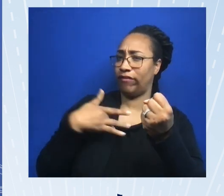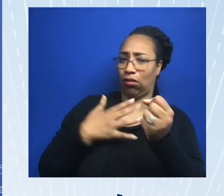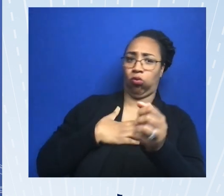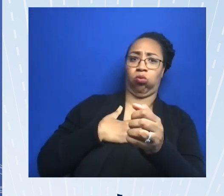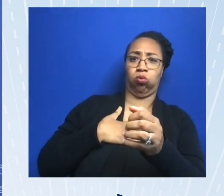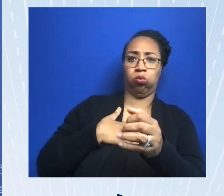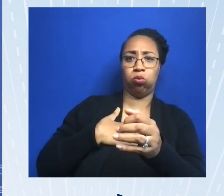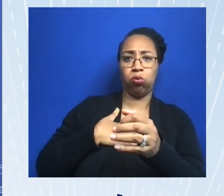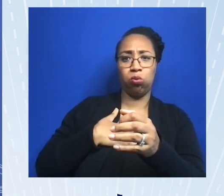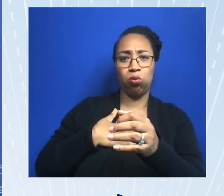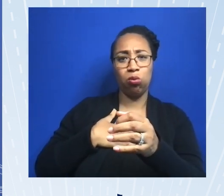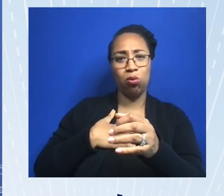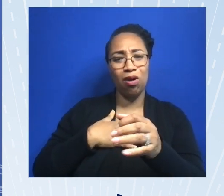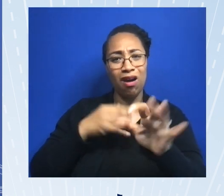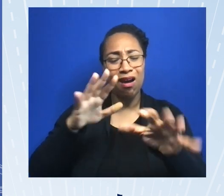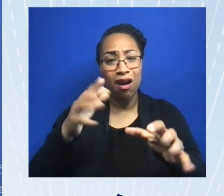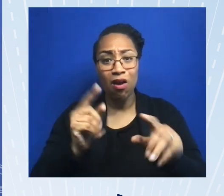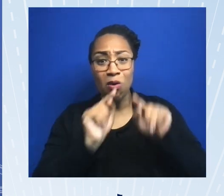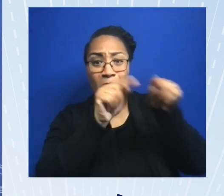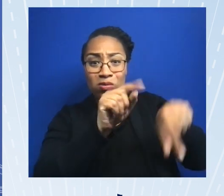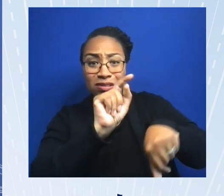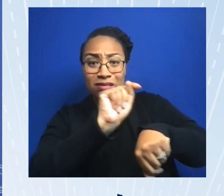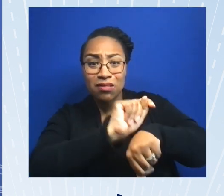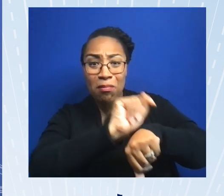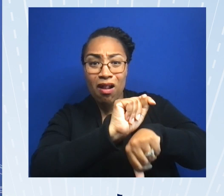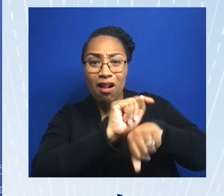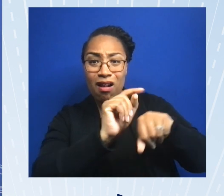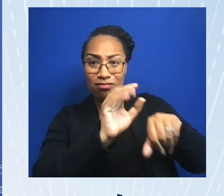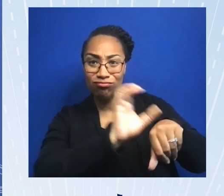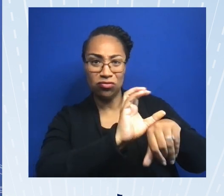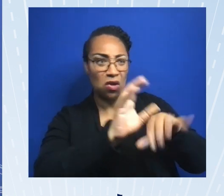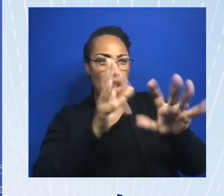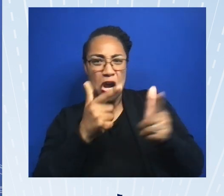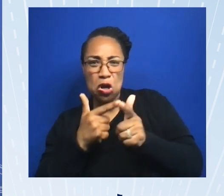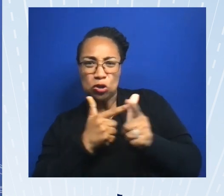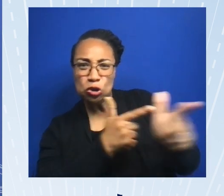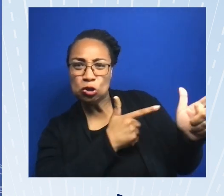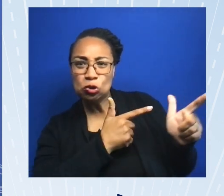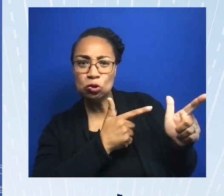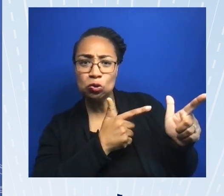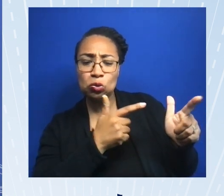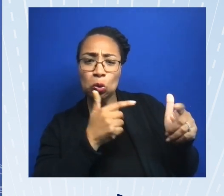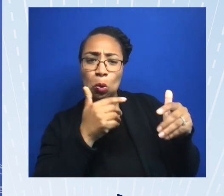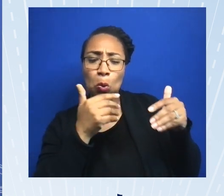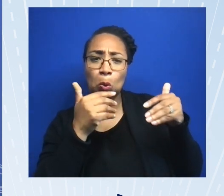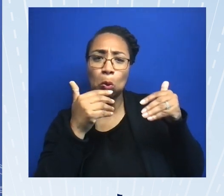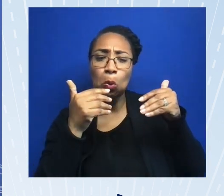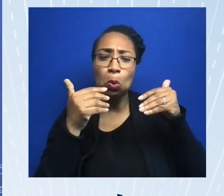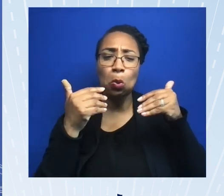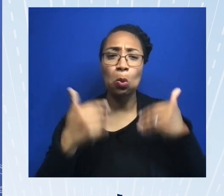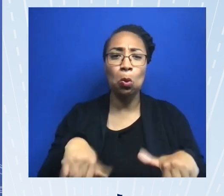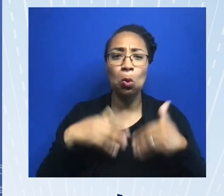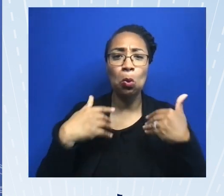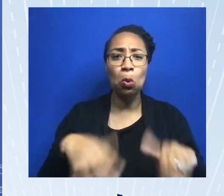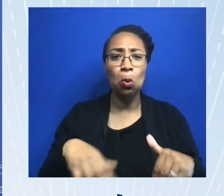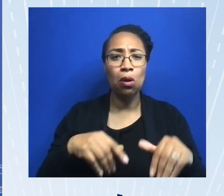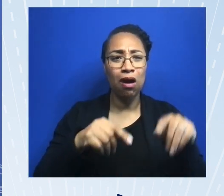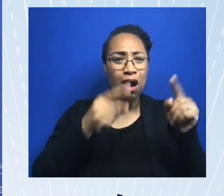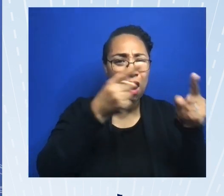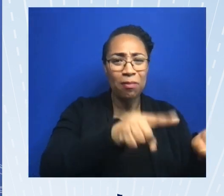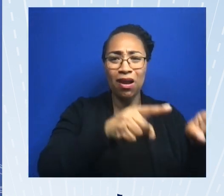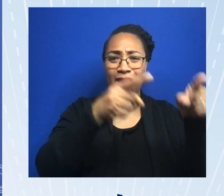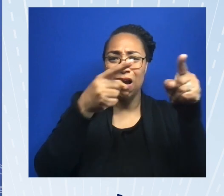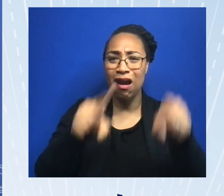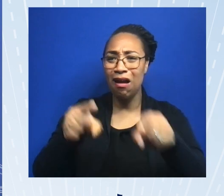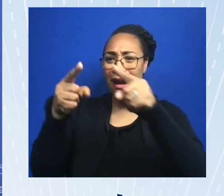Jewish spouse of a United States president or vice president, let me say this: we cannot stay silent. I